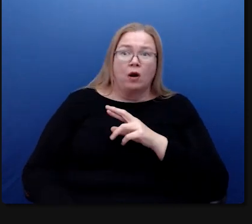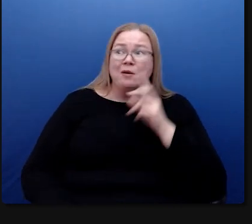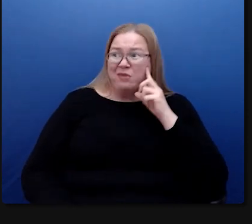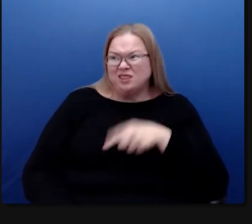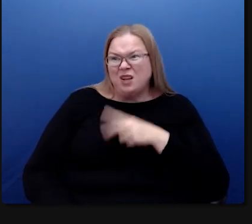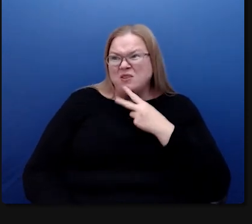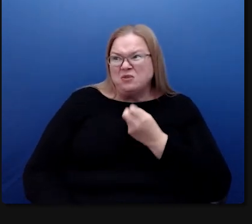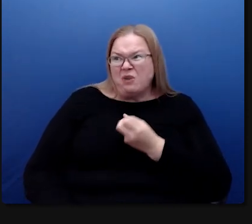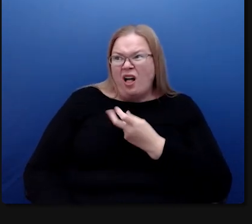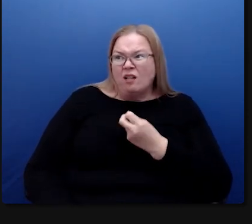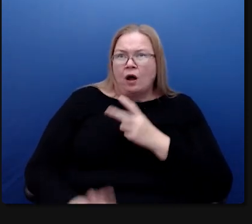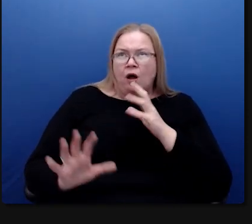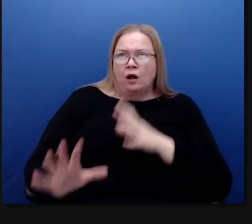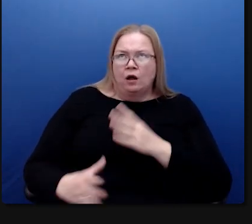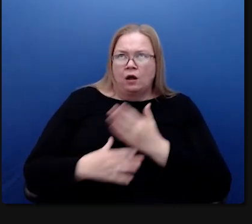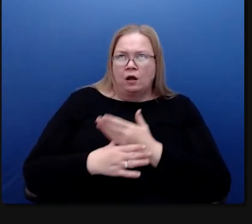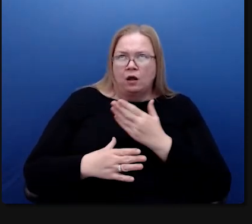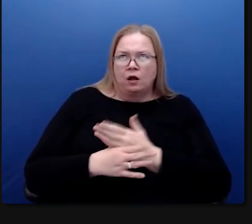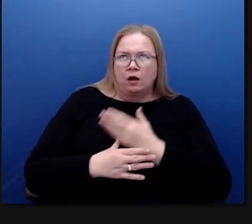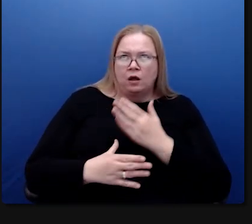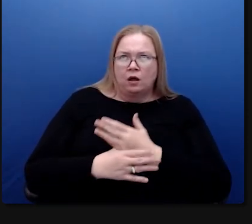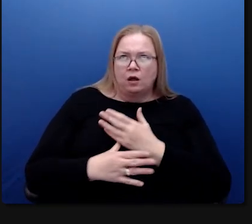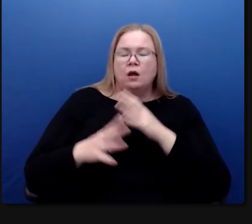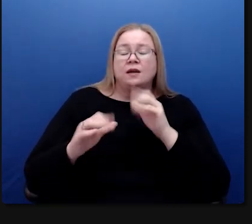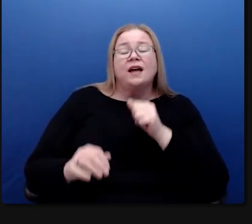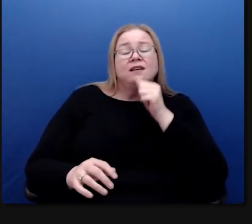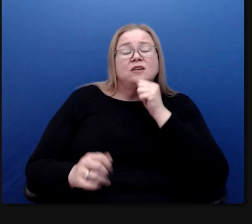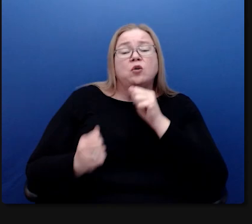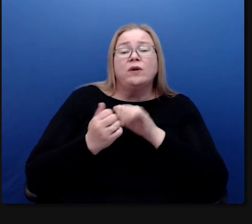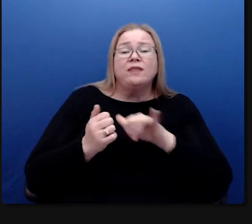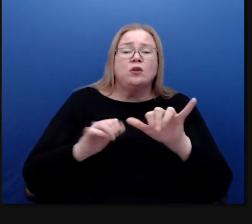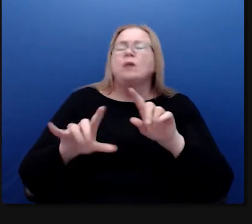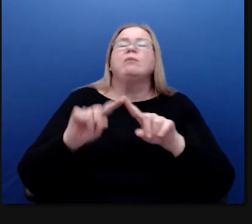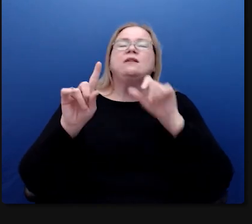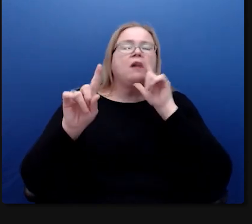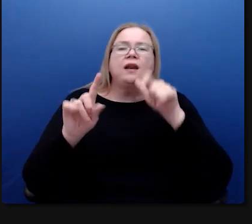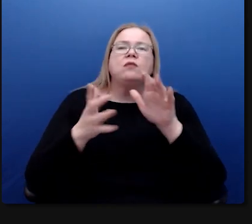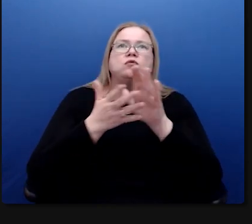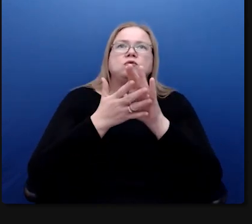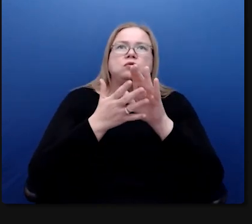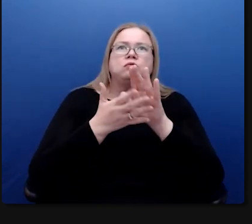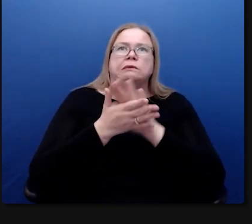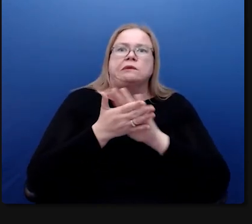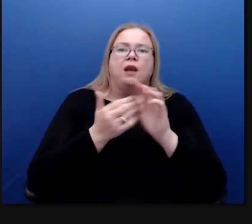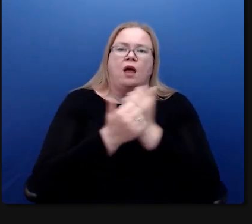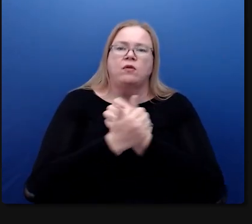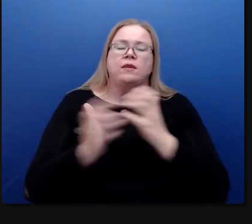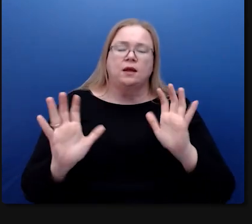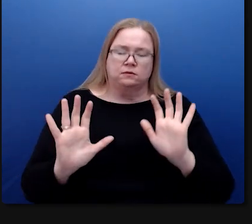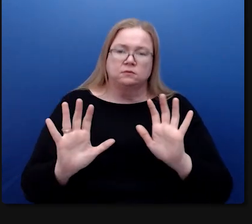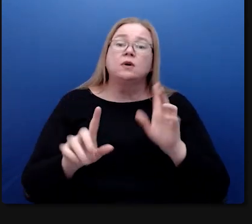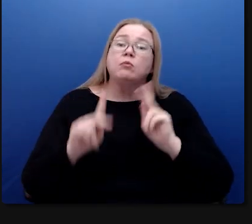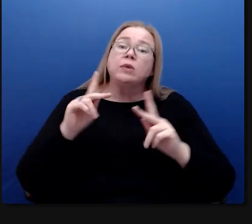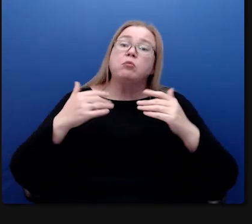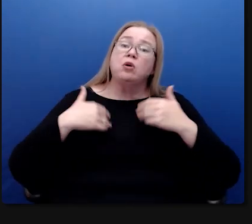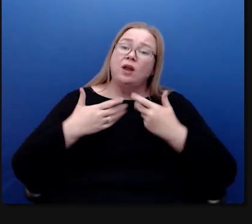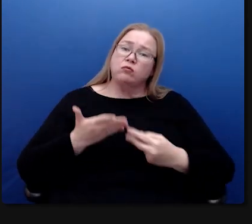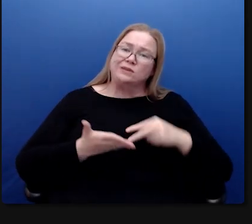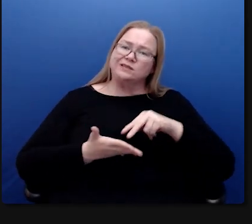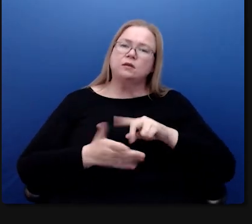or because he's 12 years old, he's being really annoying, and we can deal with that as well. But we don't have to clean everything. People